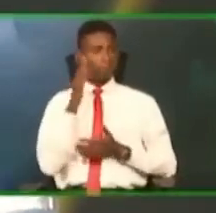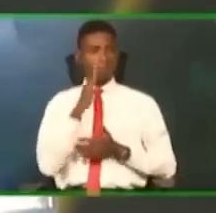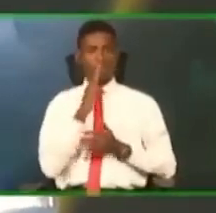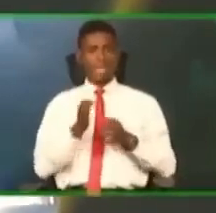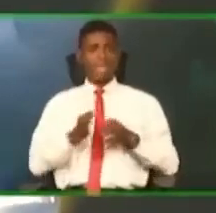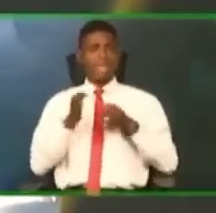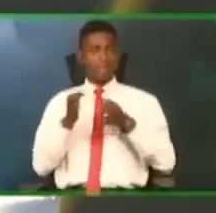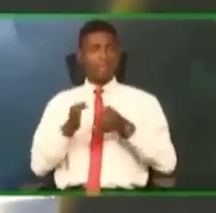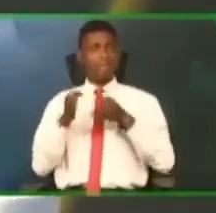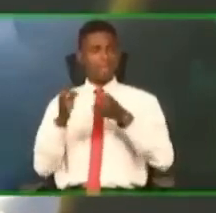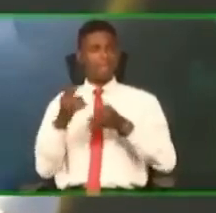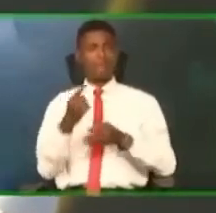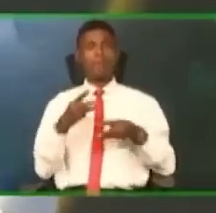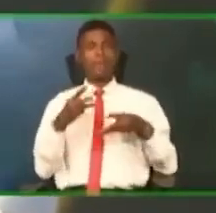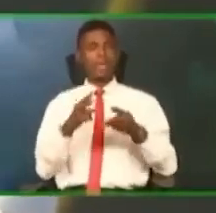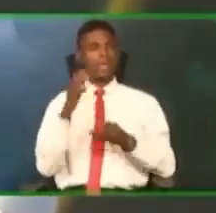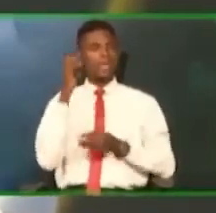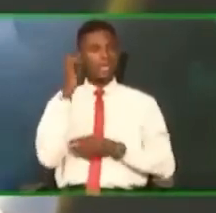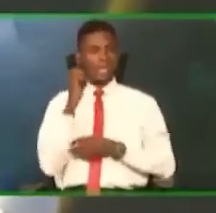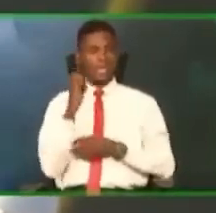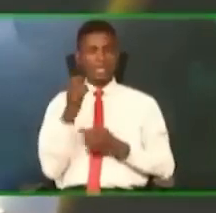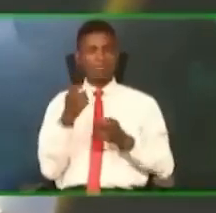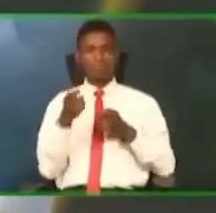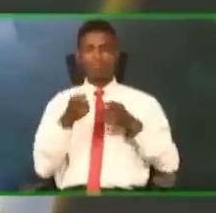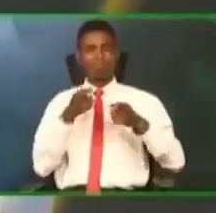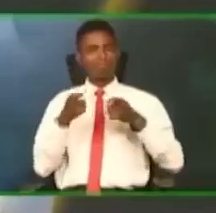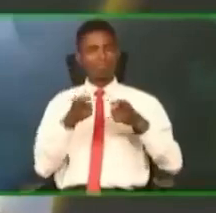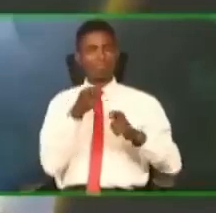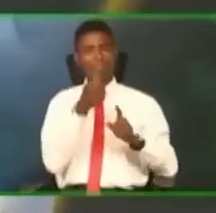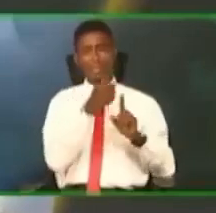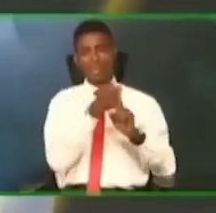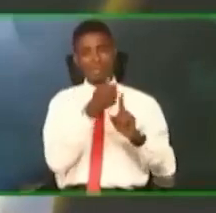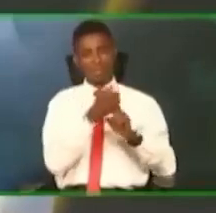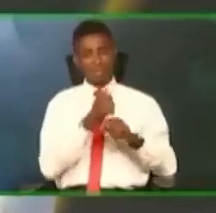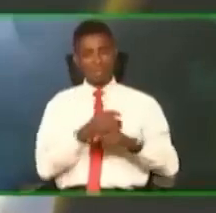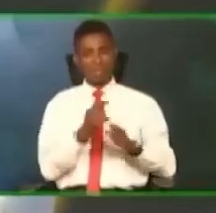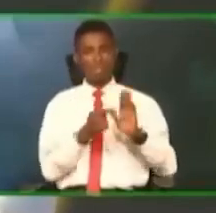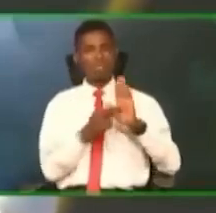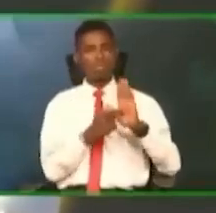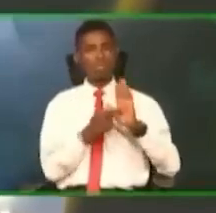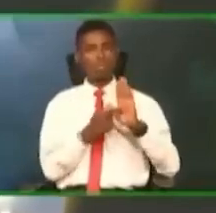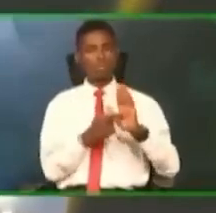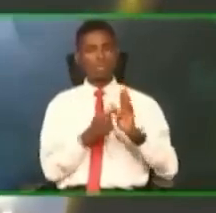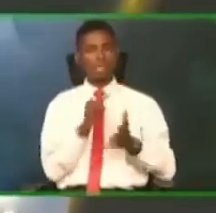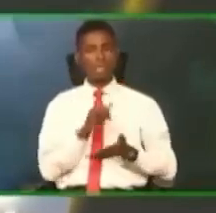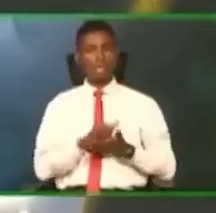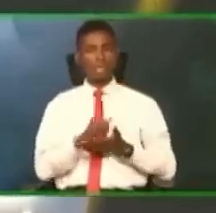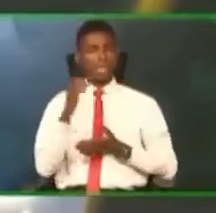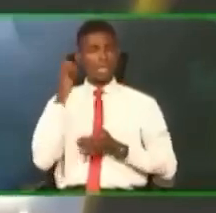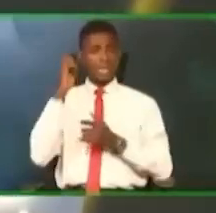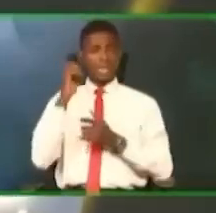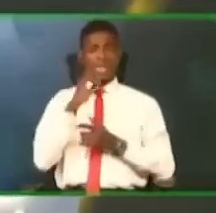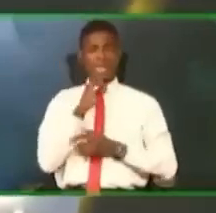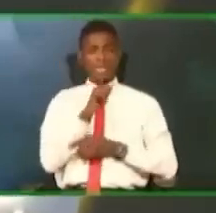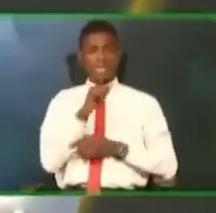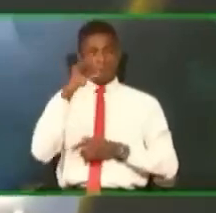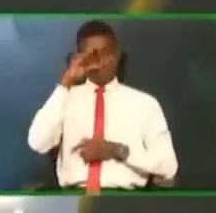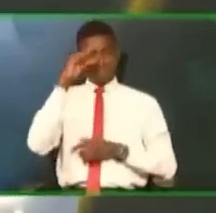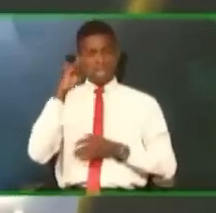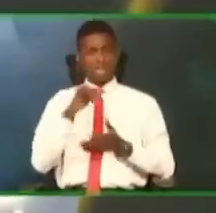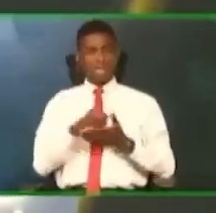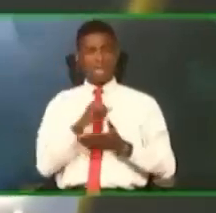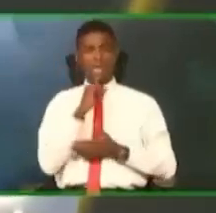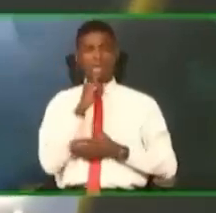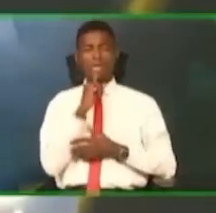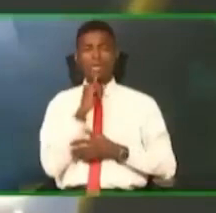he composed himself, you know, shows that he's a man that is